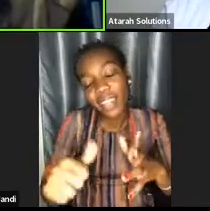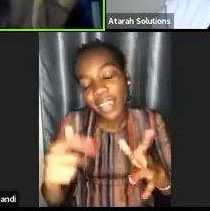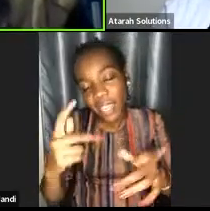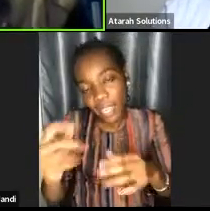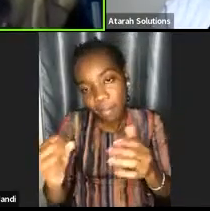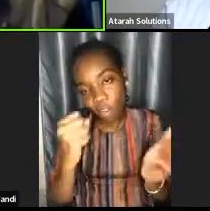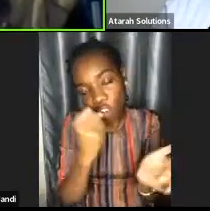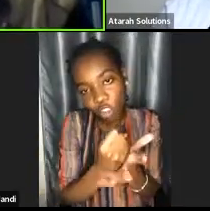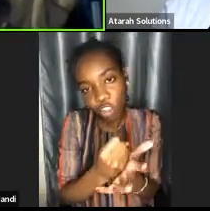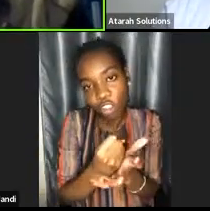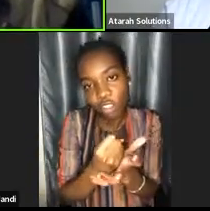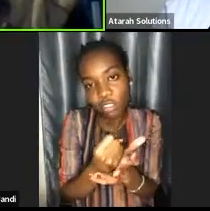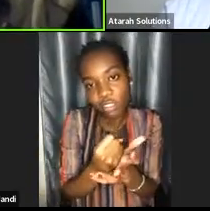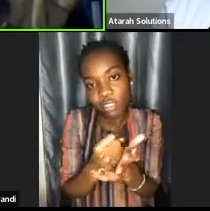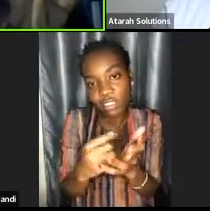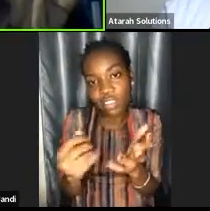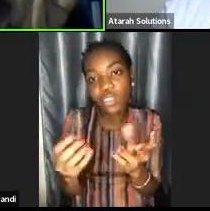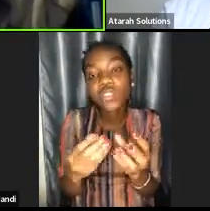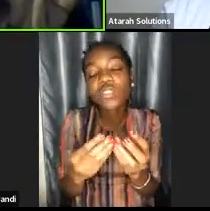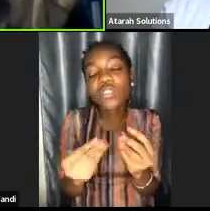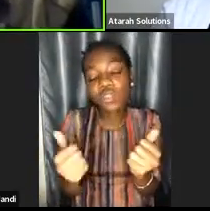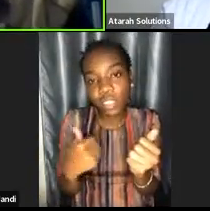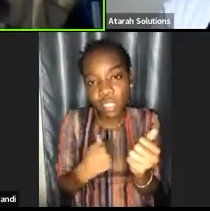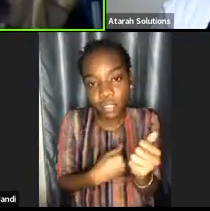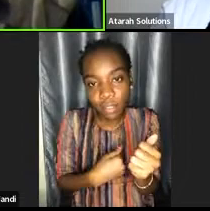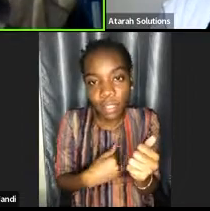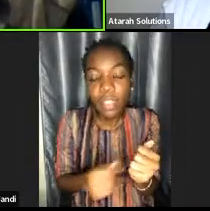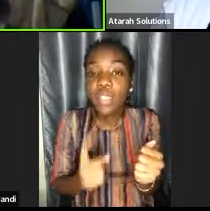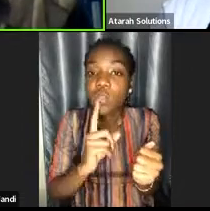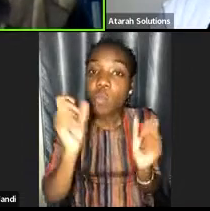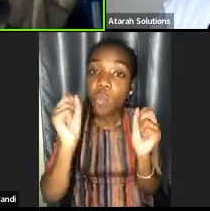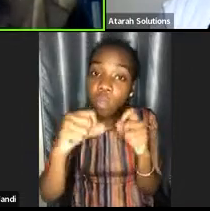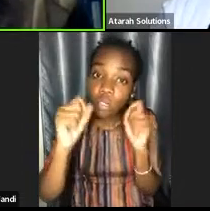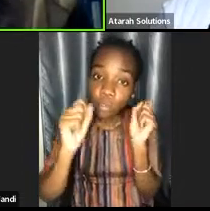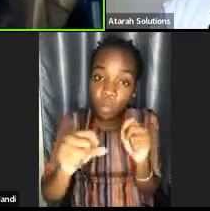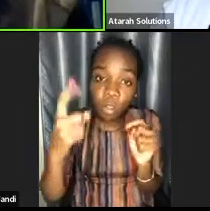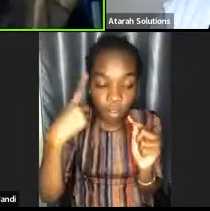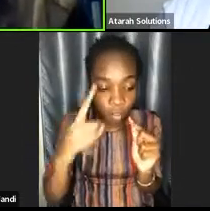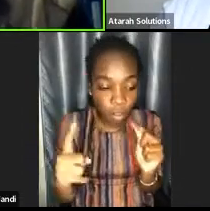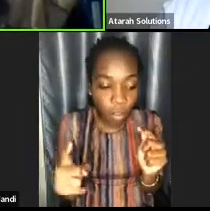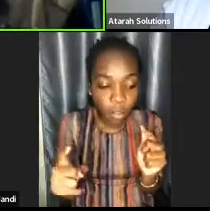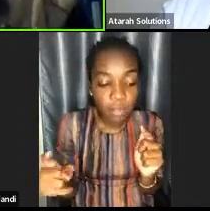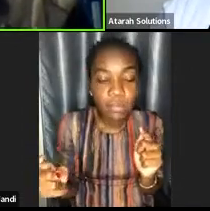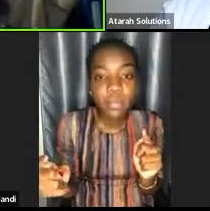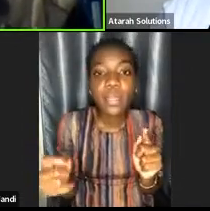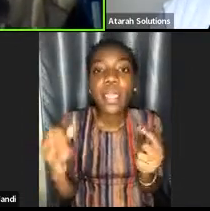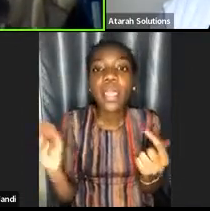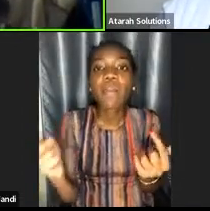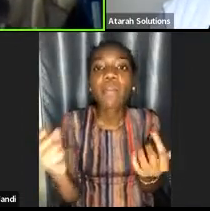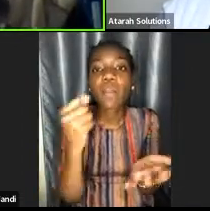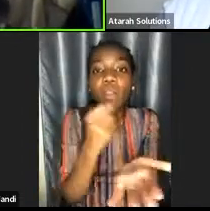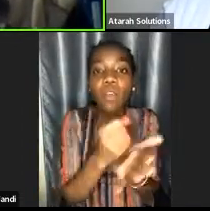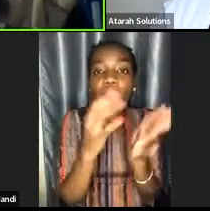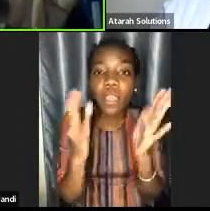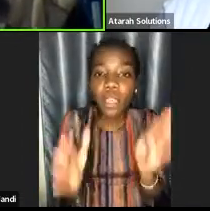is mediatable, and then it is possible for the employer to